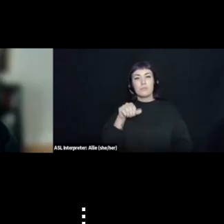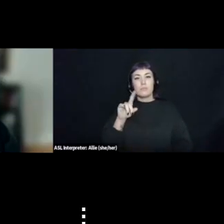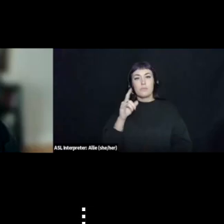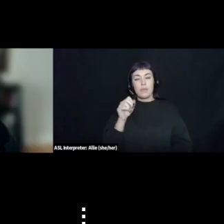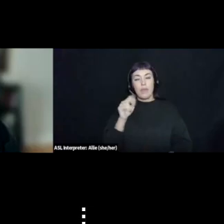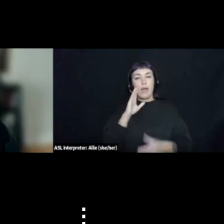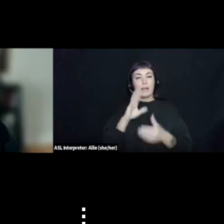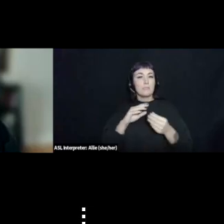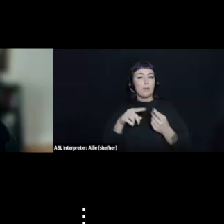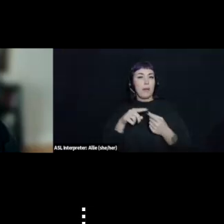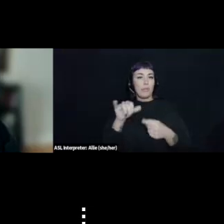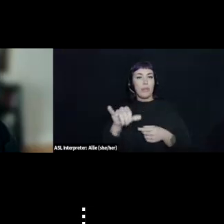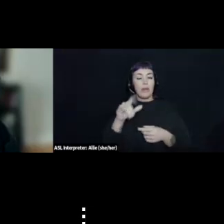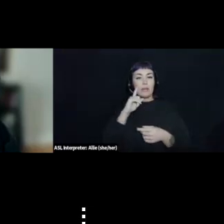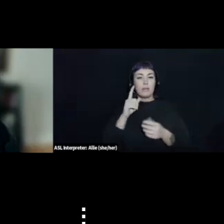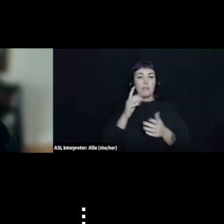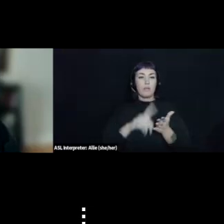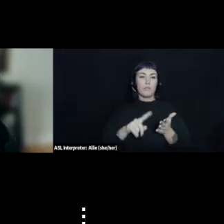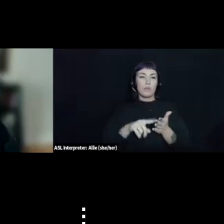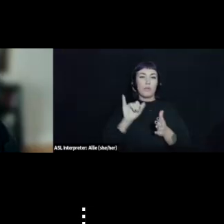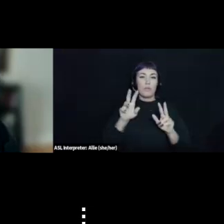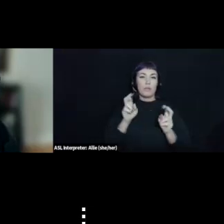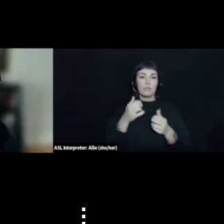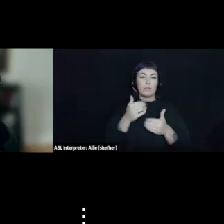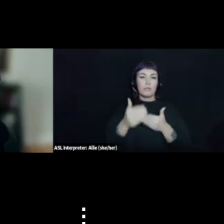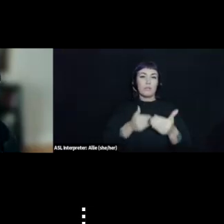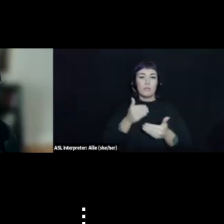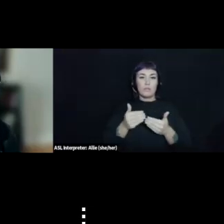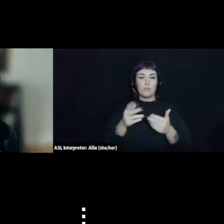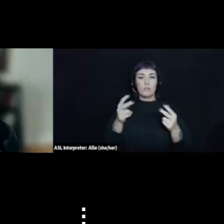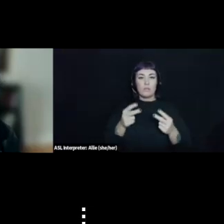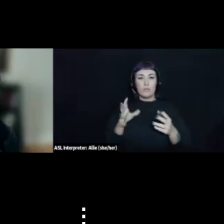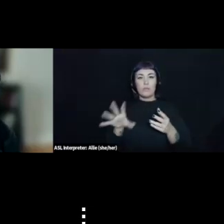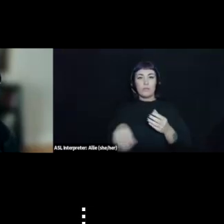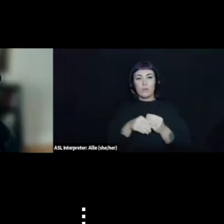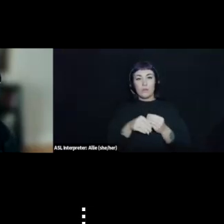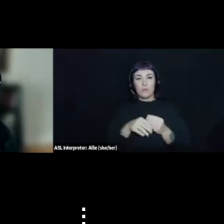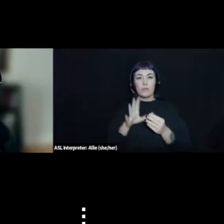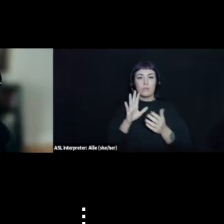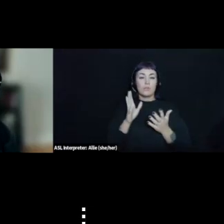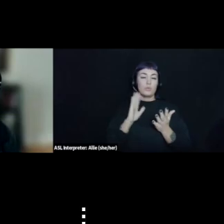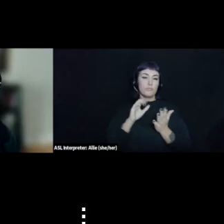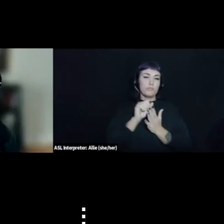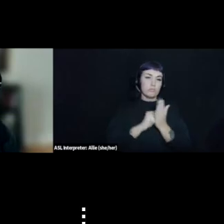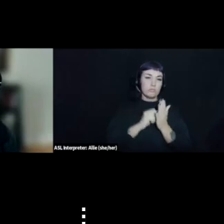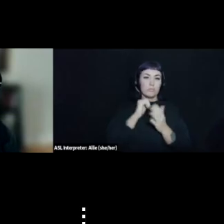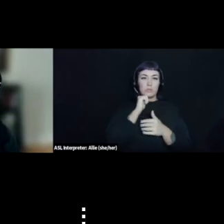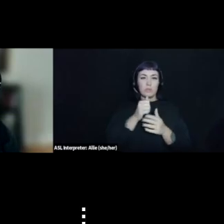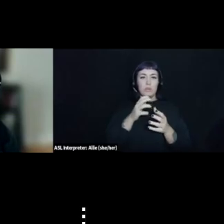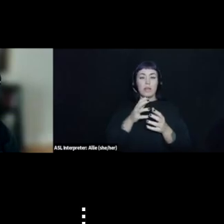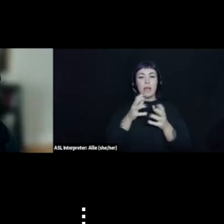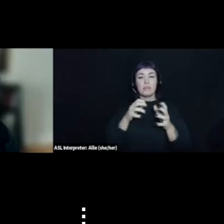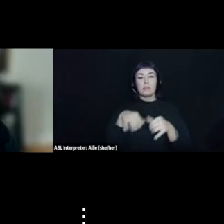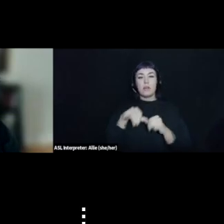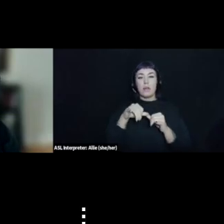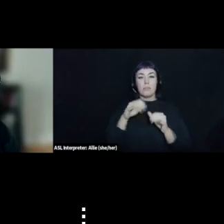done on that topic is still in the process of being coded, added onto the paper, added to the manuscripts. It's not as common.